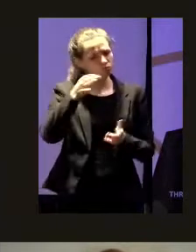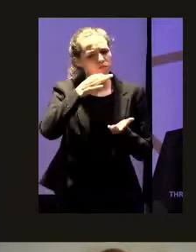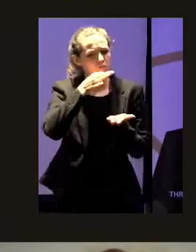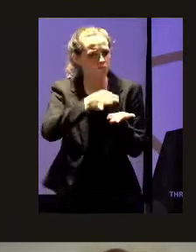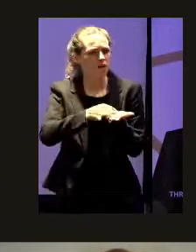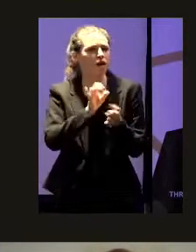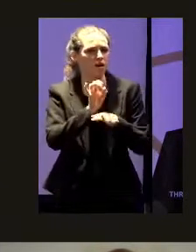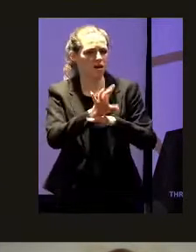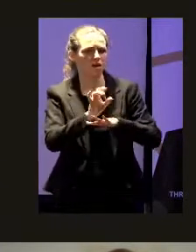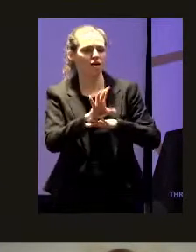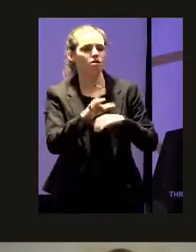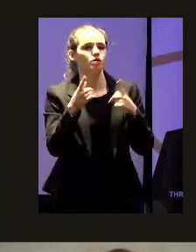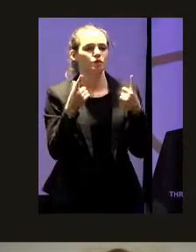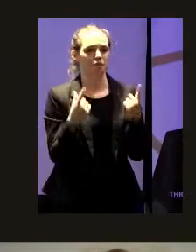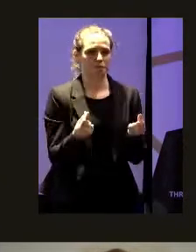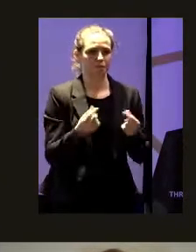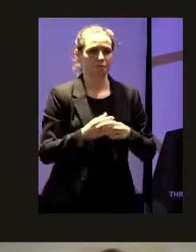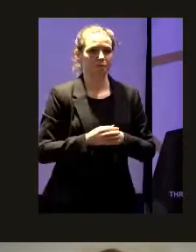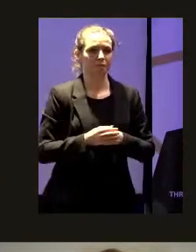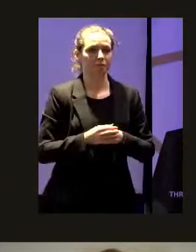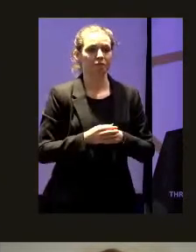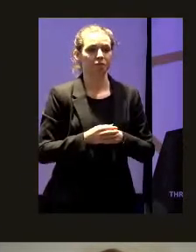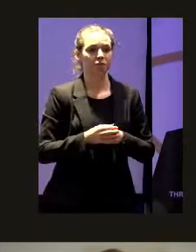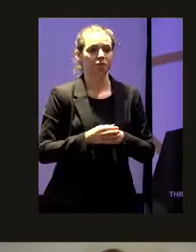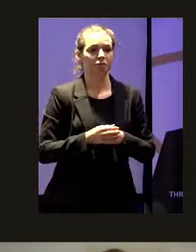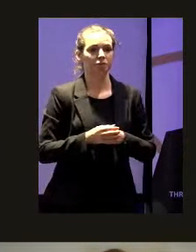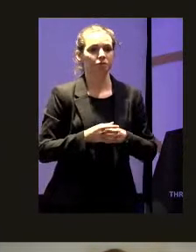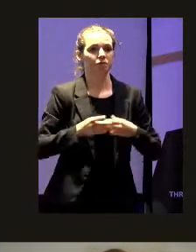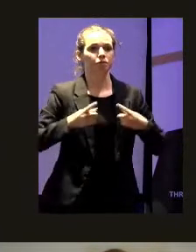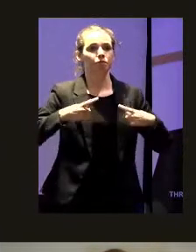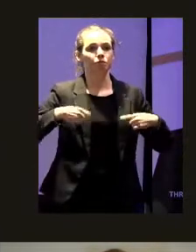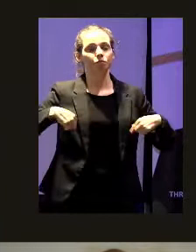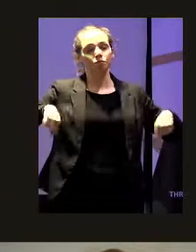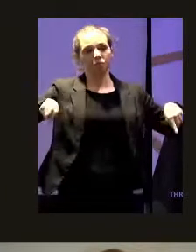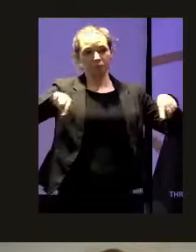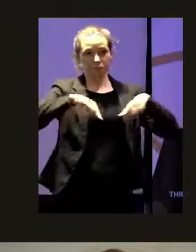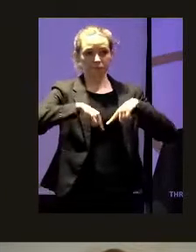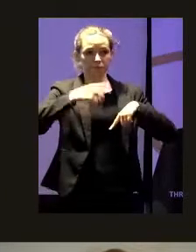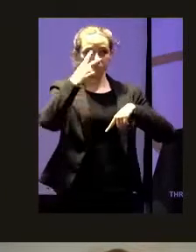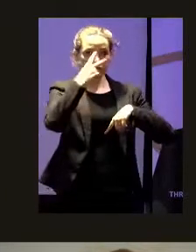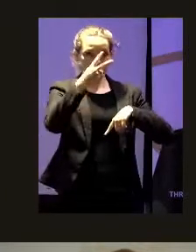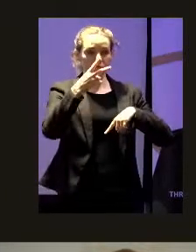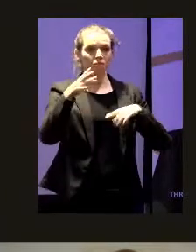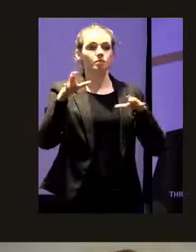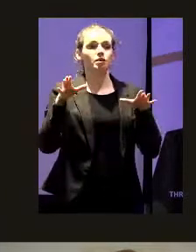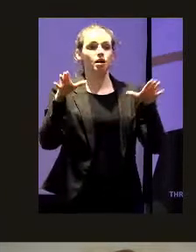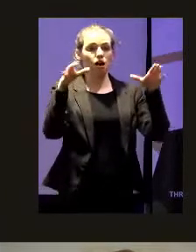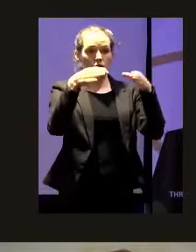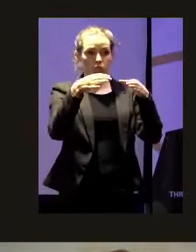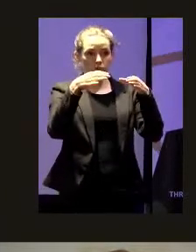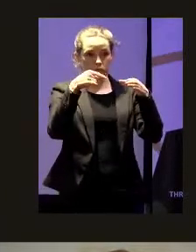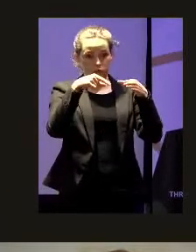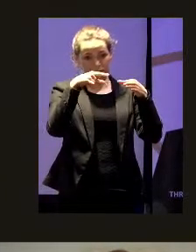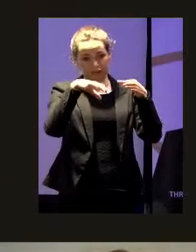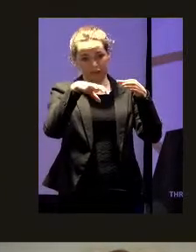As indicated, that we as council or a subcommittee advise council on